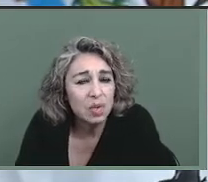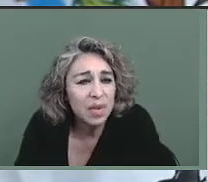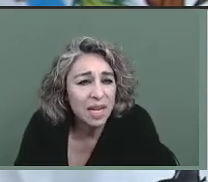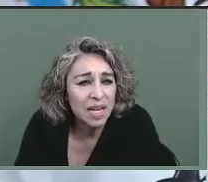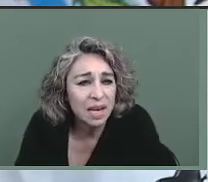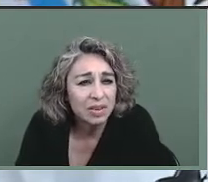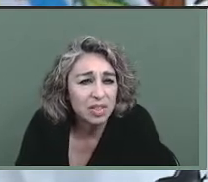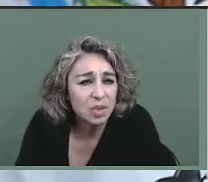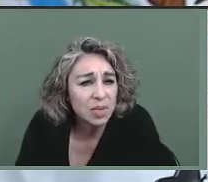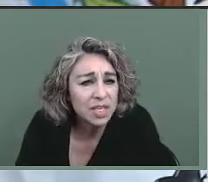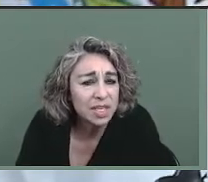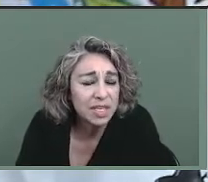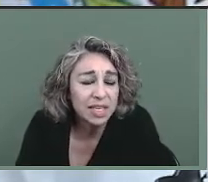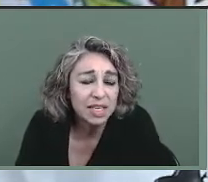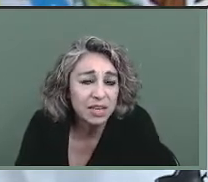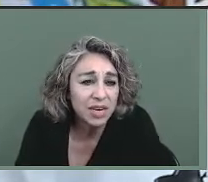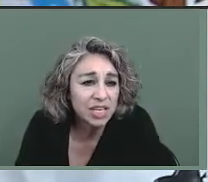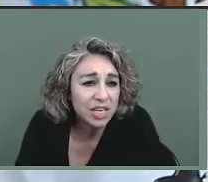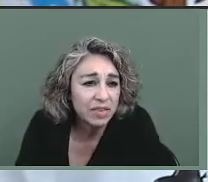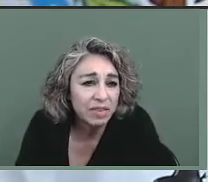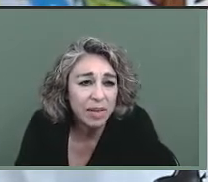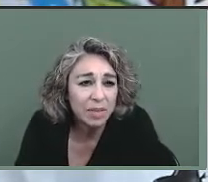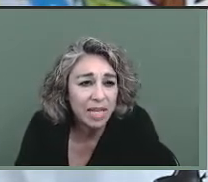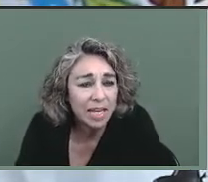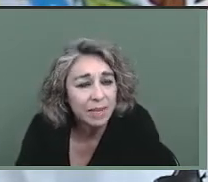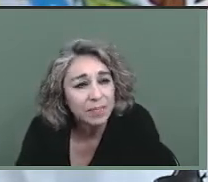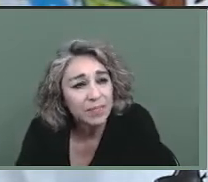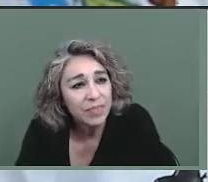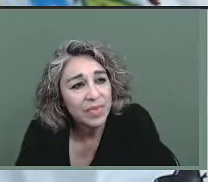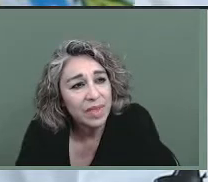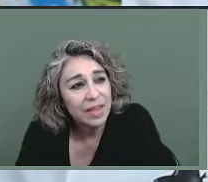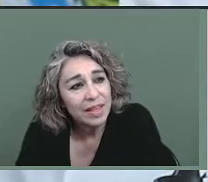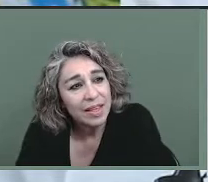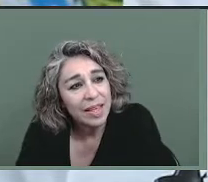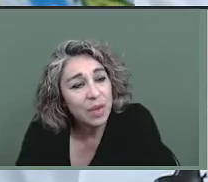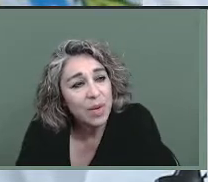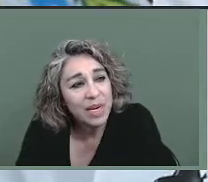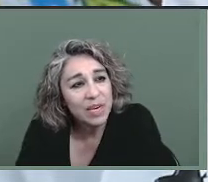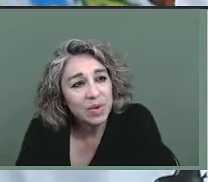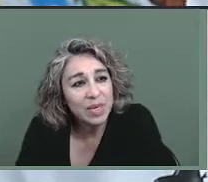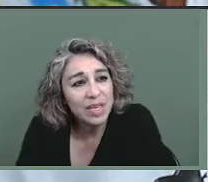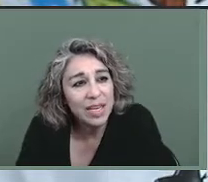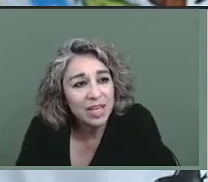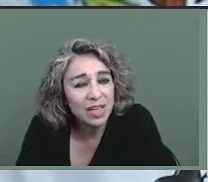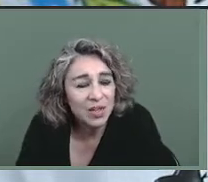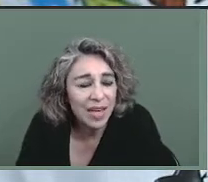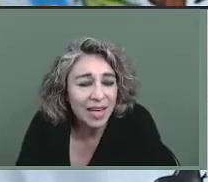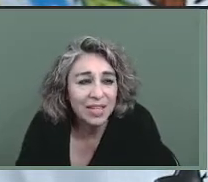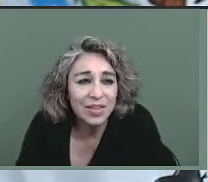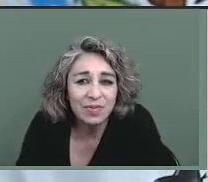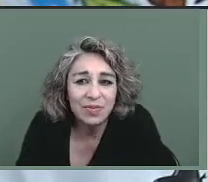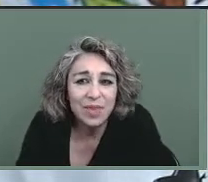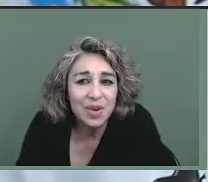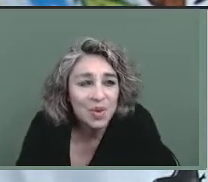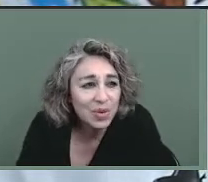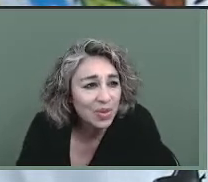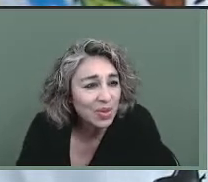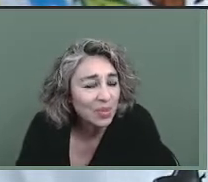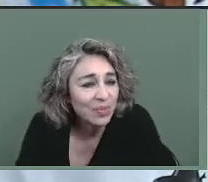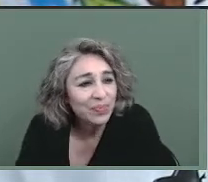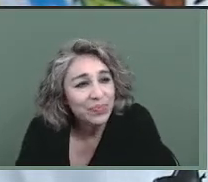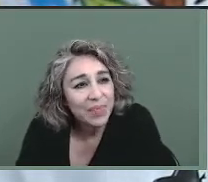so many years, so much disintegration of the family. And we need to attend to that, to the